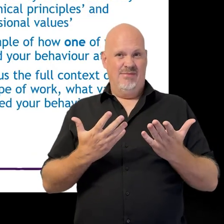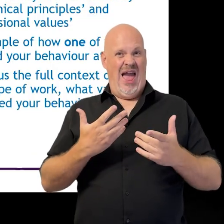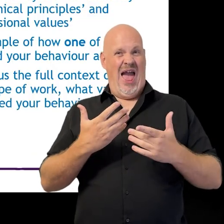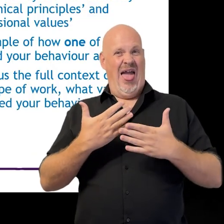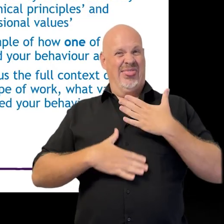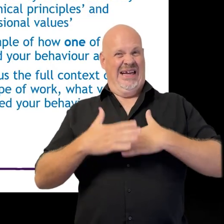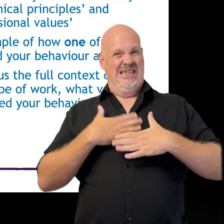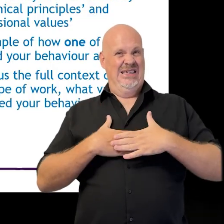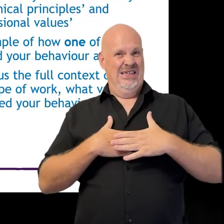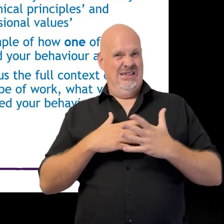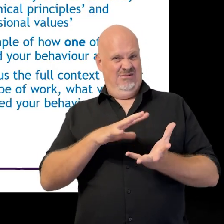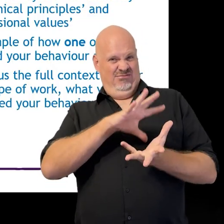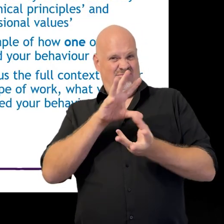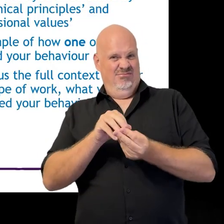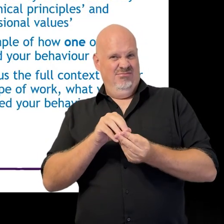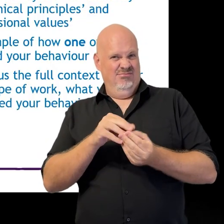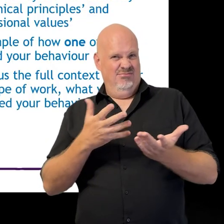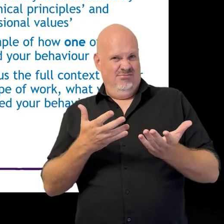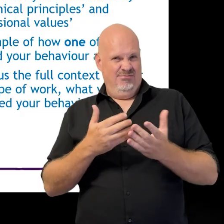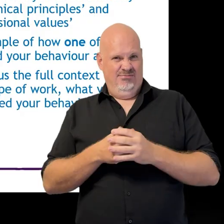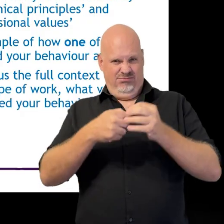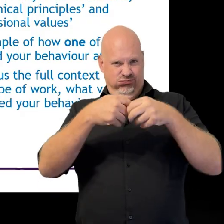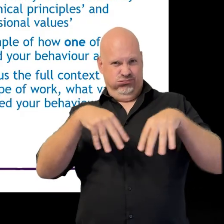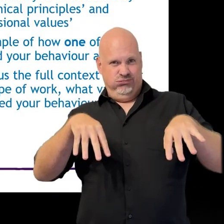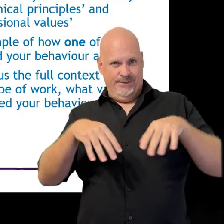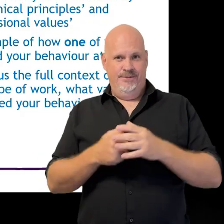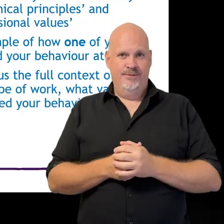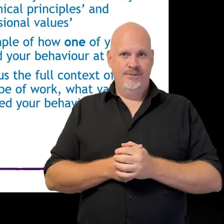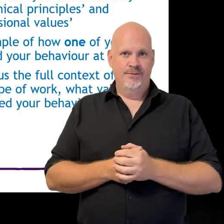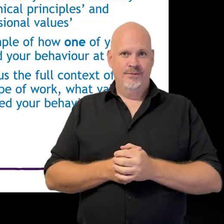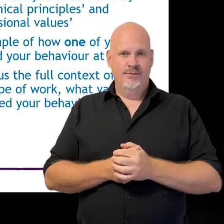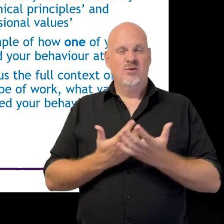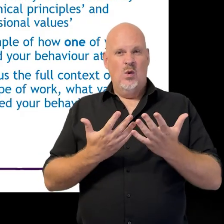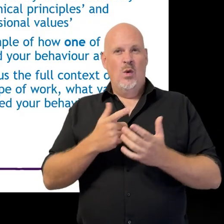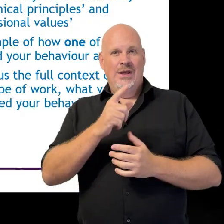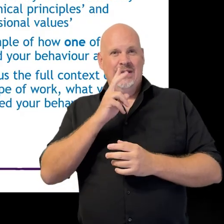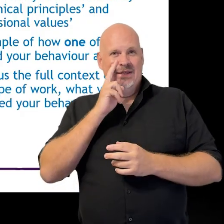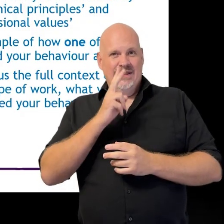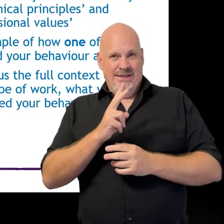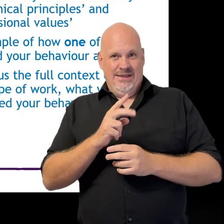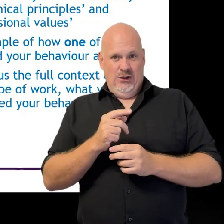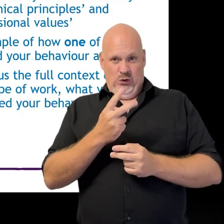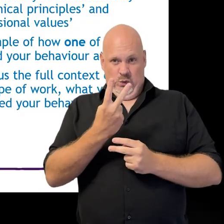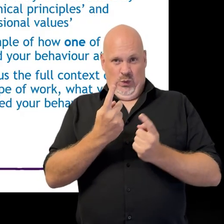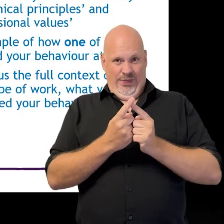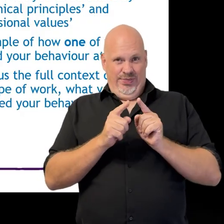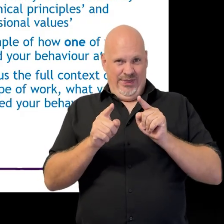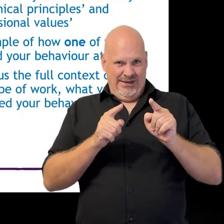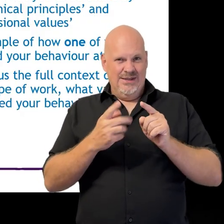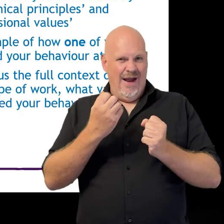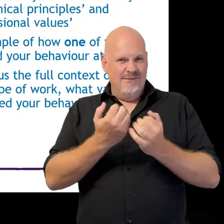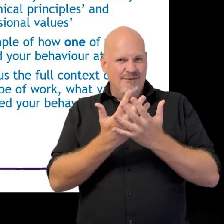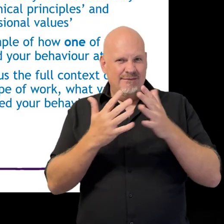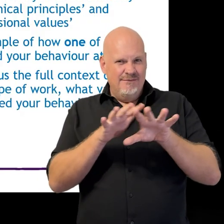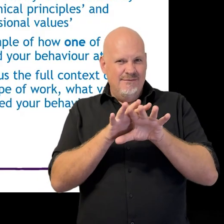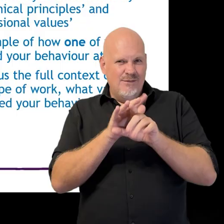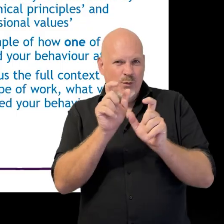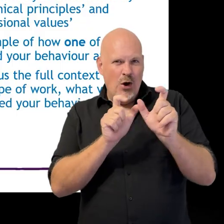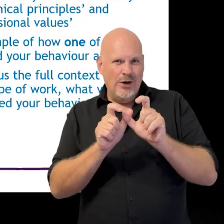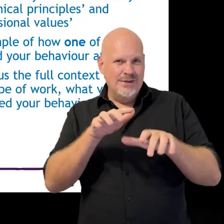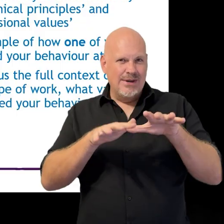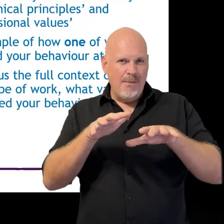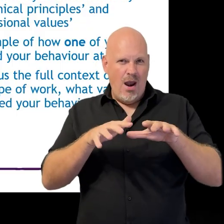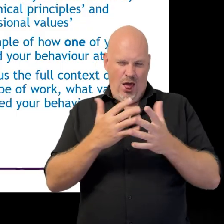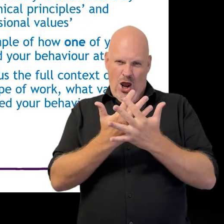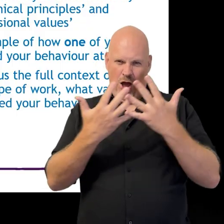rounded example. So what type of work, what was the context for your example? And what was the value and how did it inform